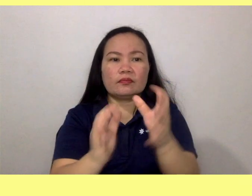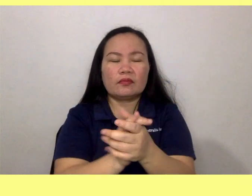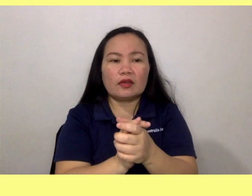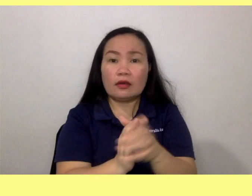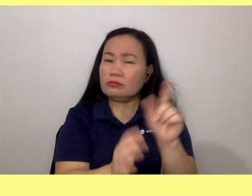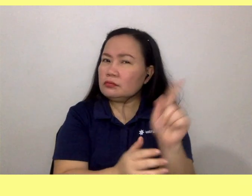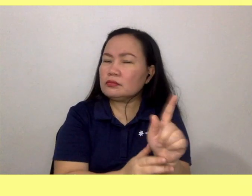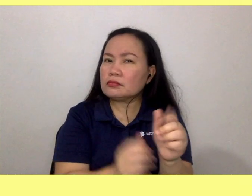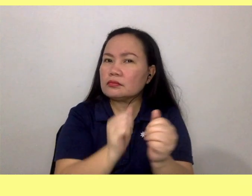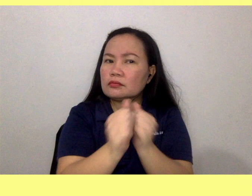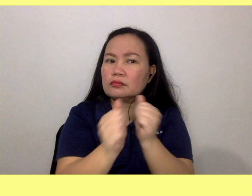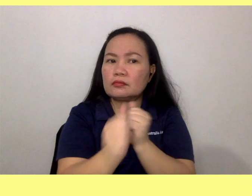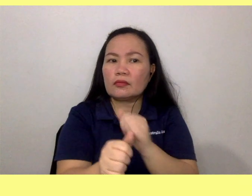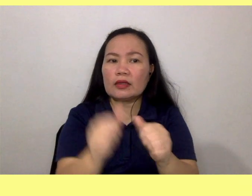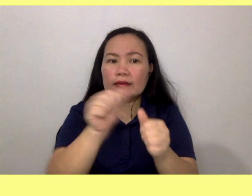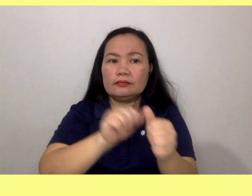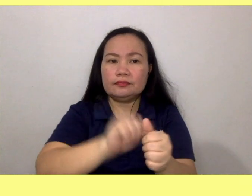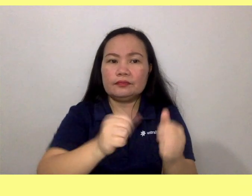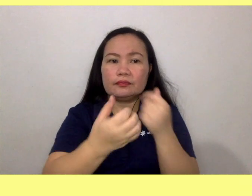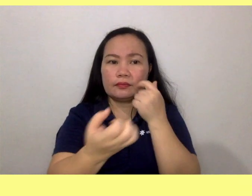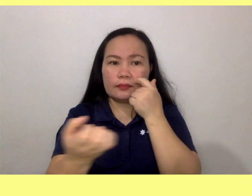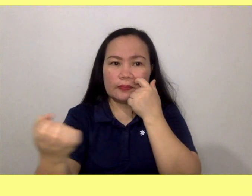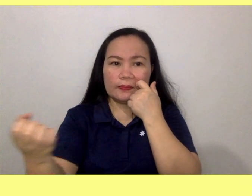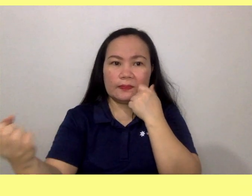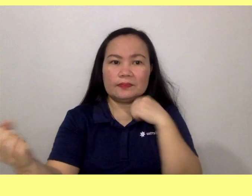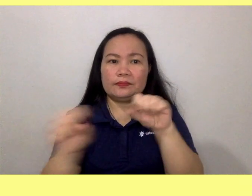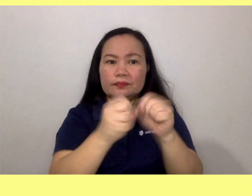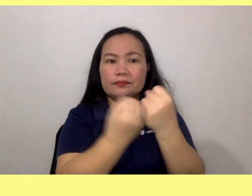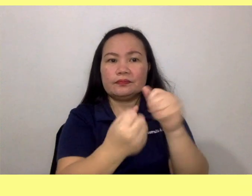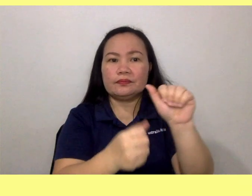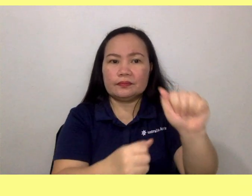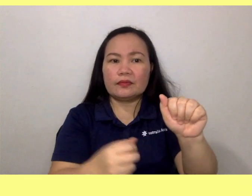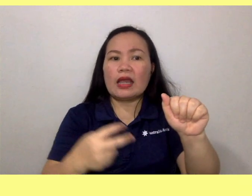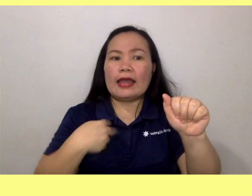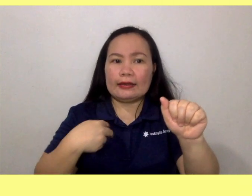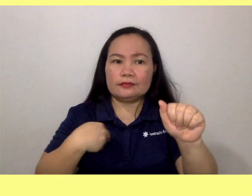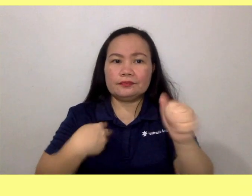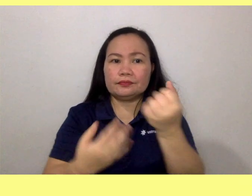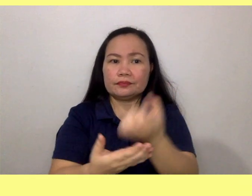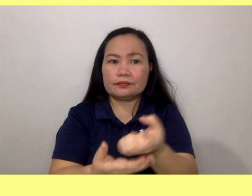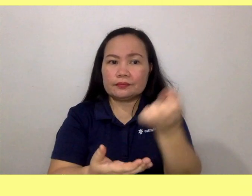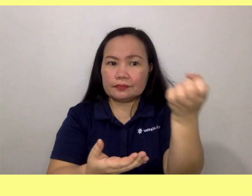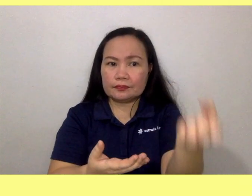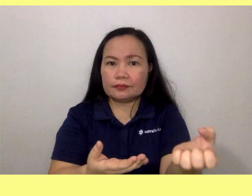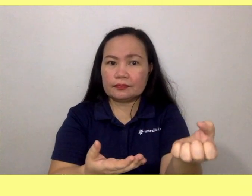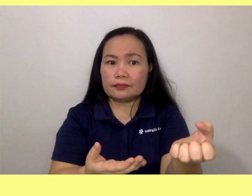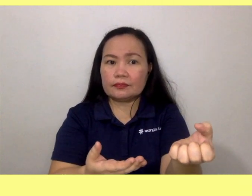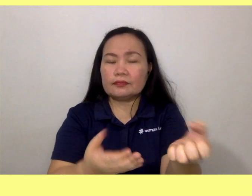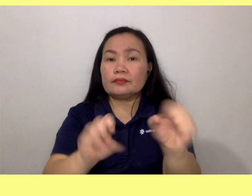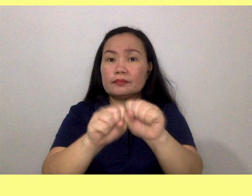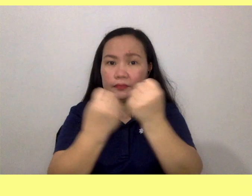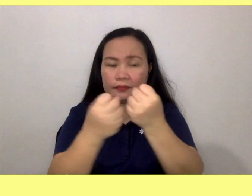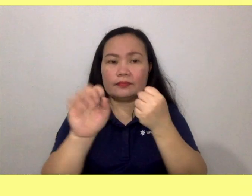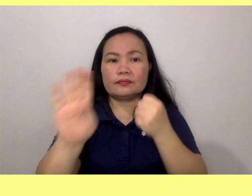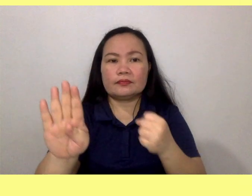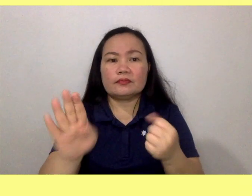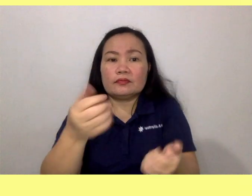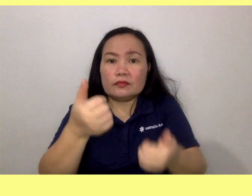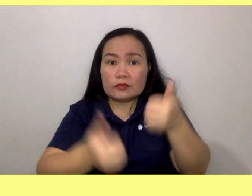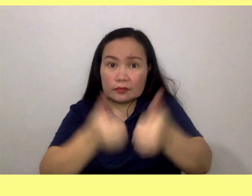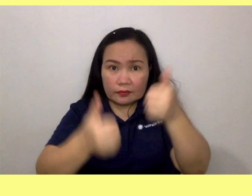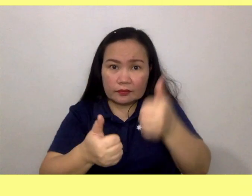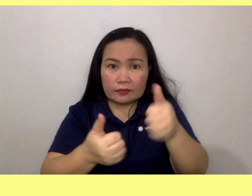onto function, every element in set A, there exists an element in set